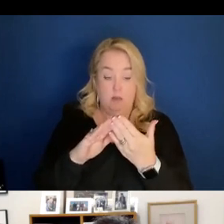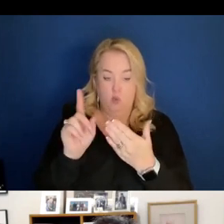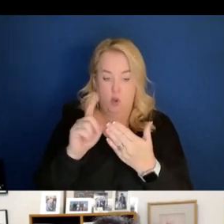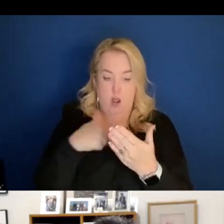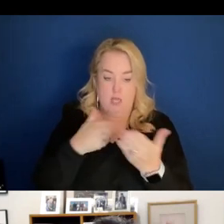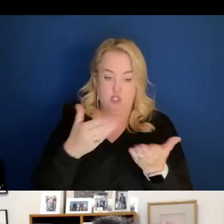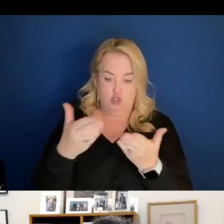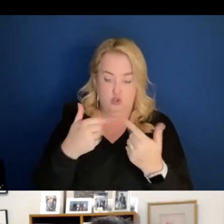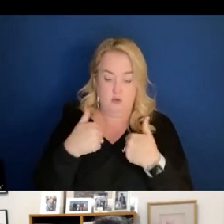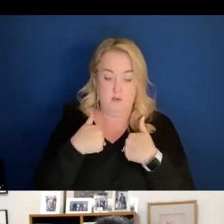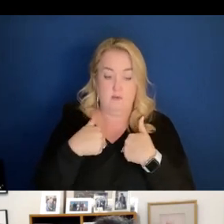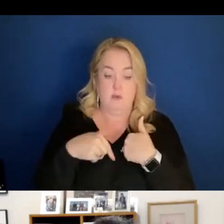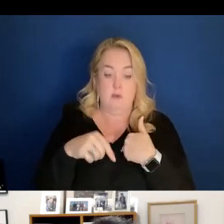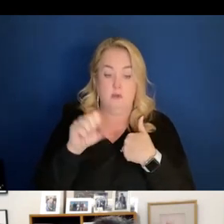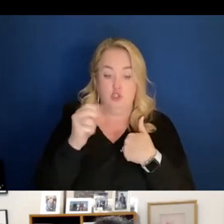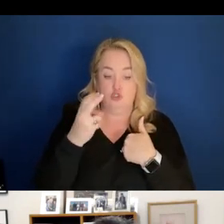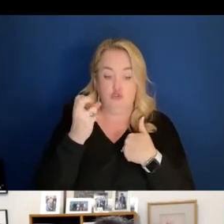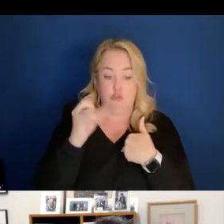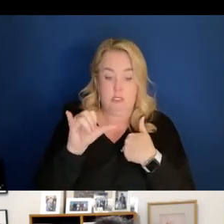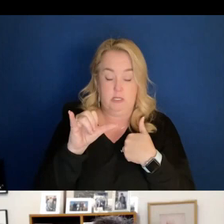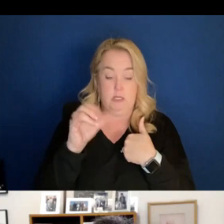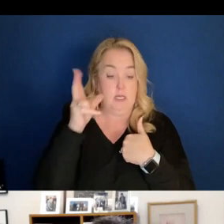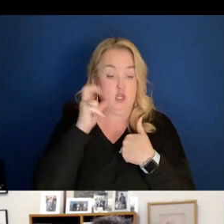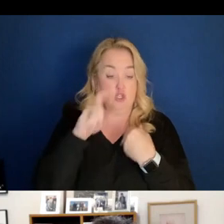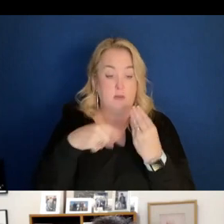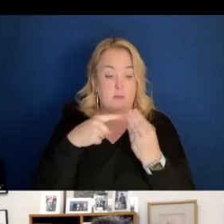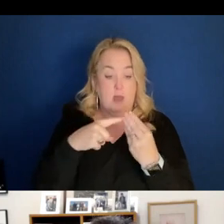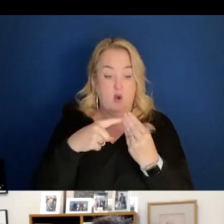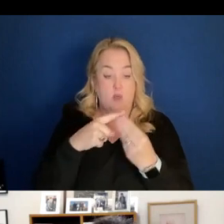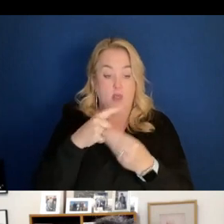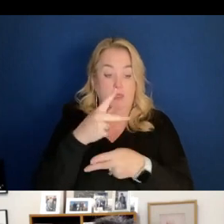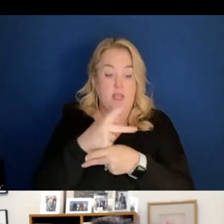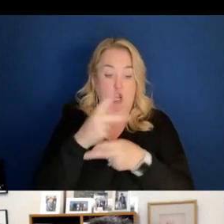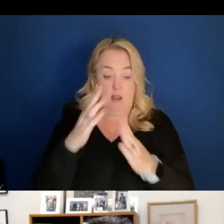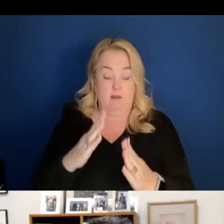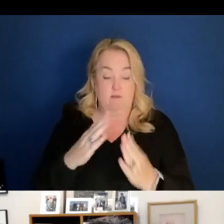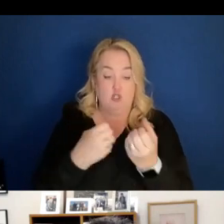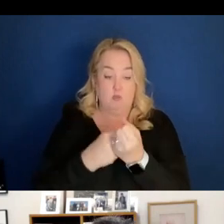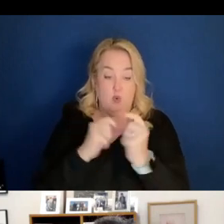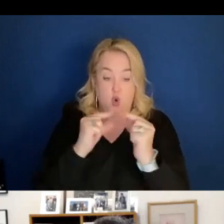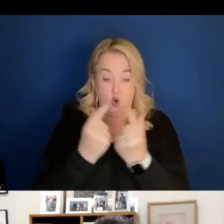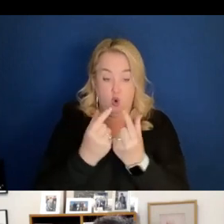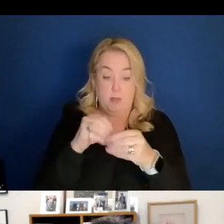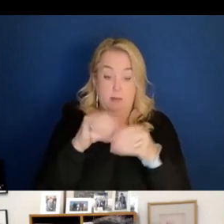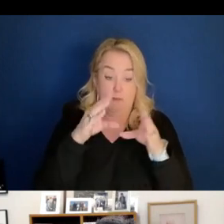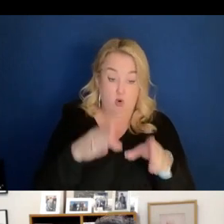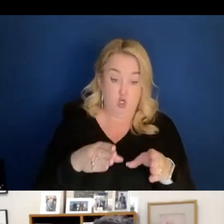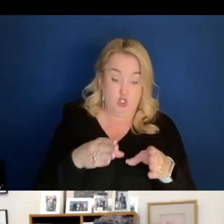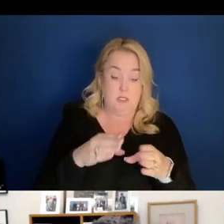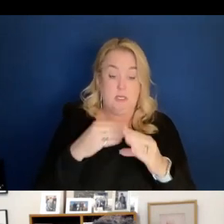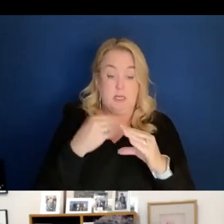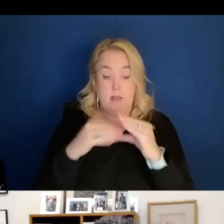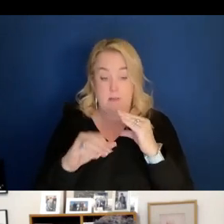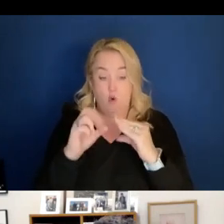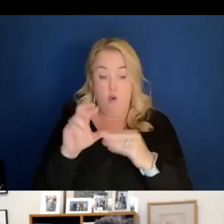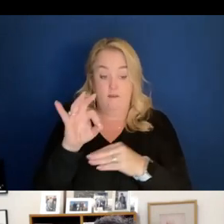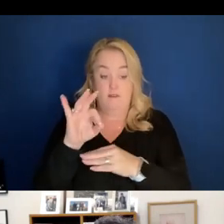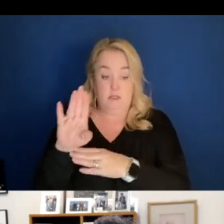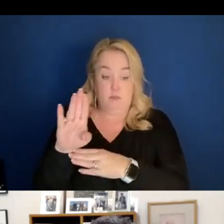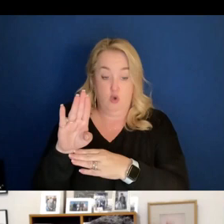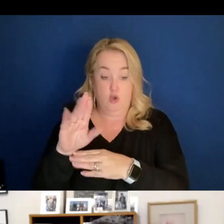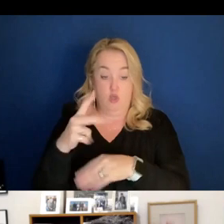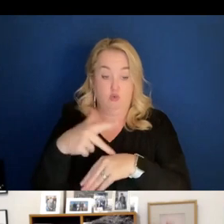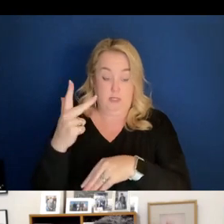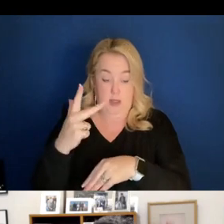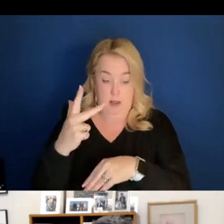on the board, hears about the caregiver support group, either in person, via email or Facebook, at least three times, that